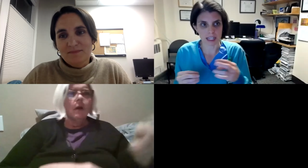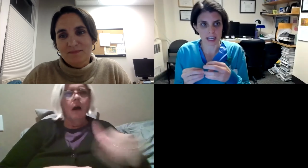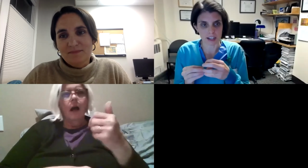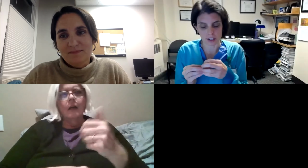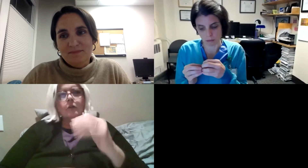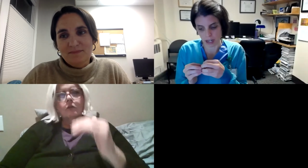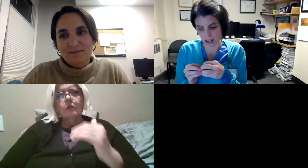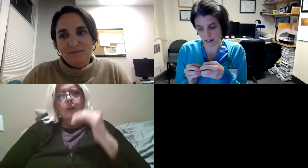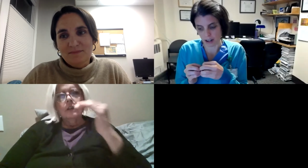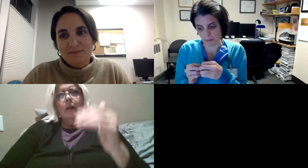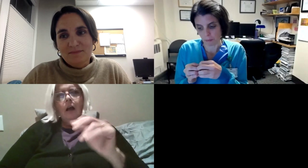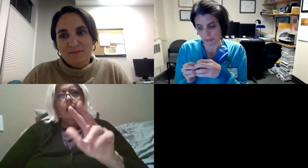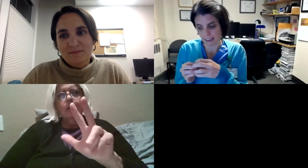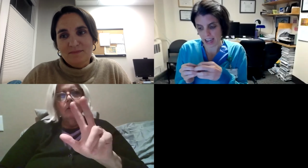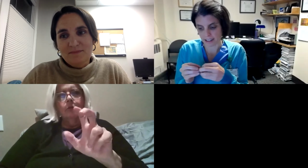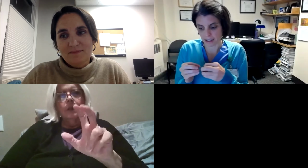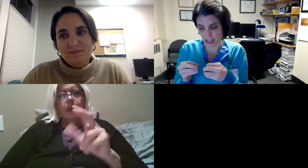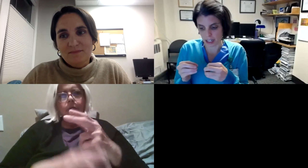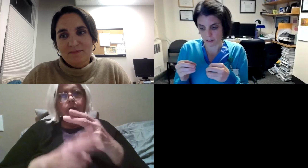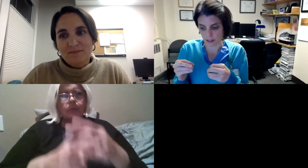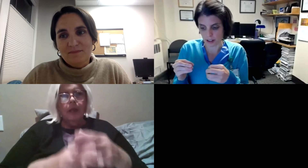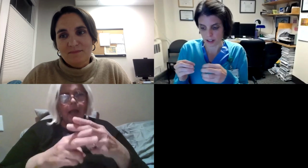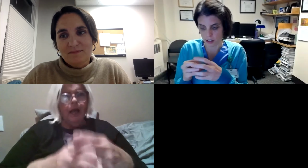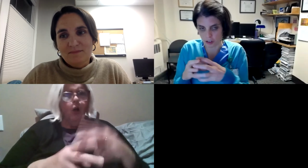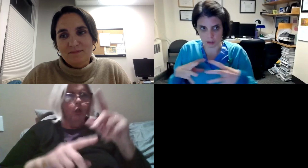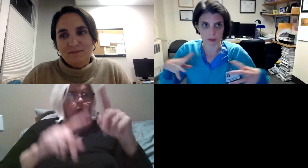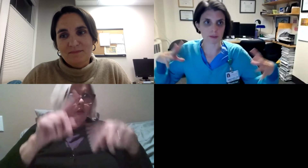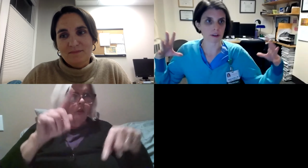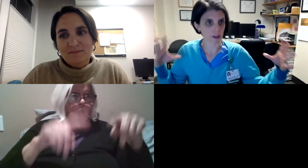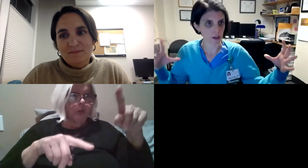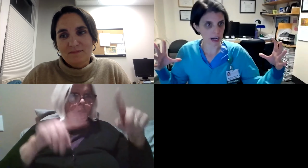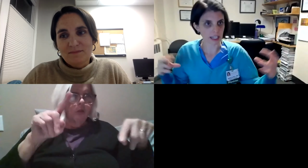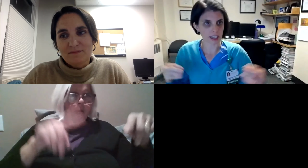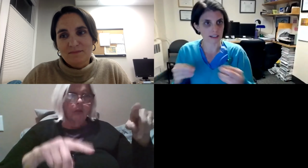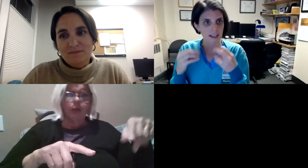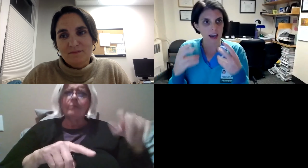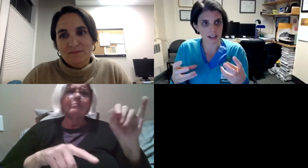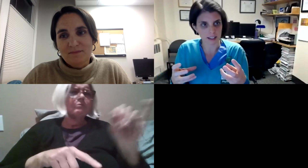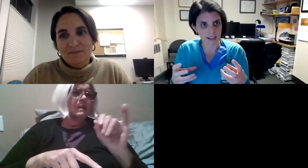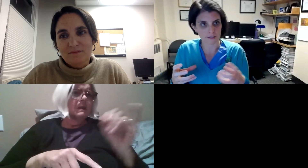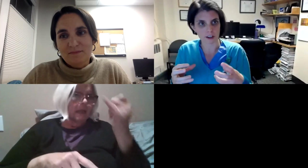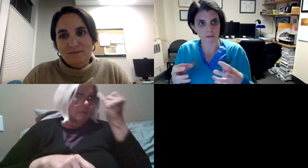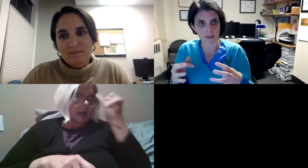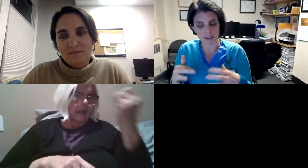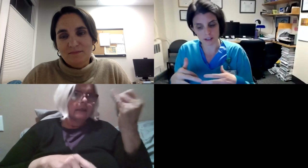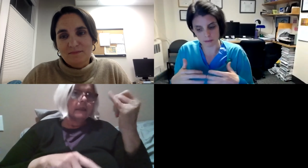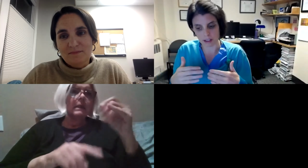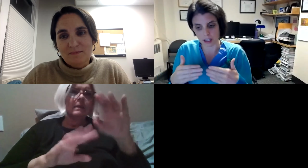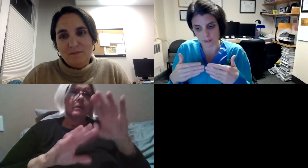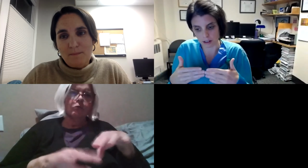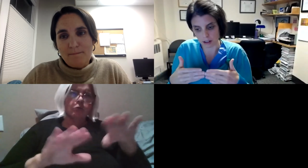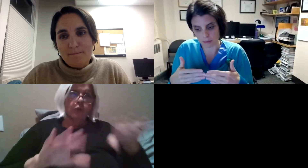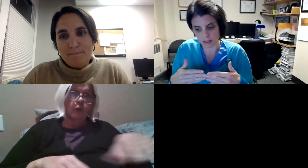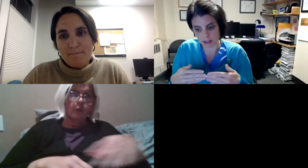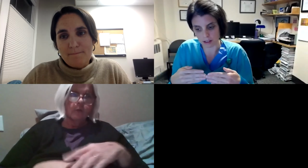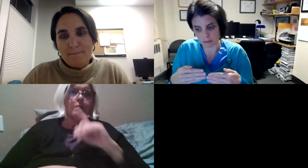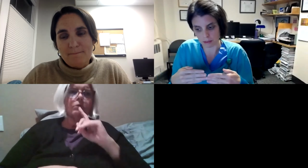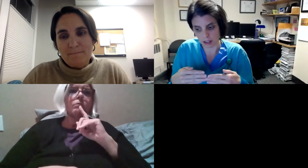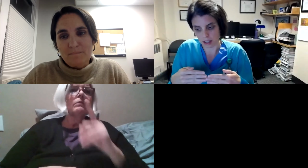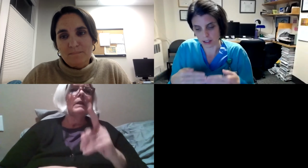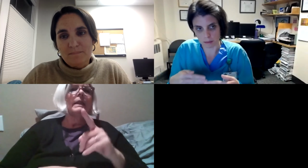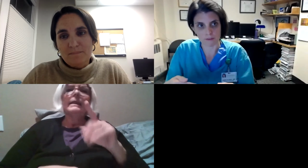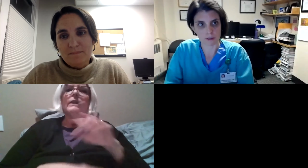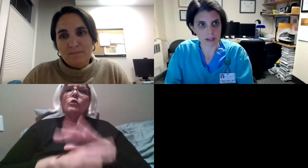really a medication where it has to kind of distribute throughout your body. It's a catalyst for your immune system to give your immune